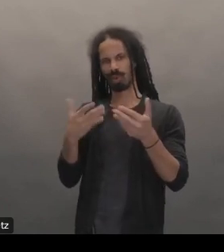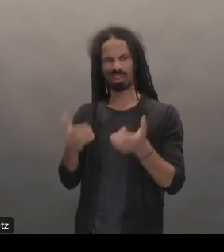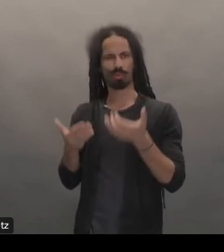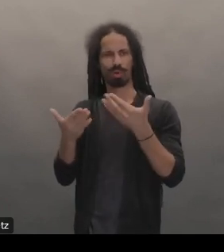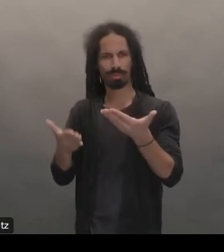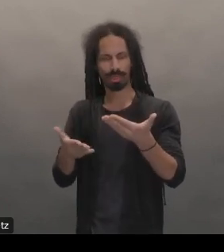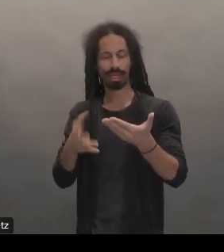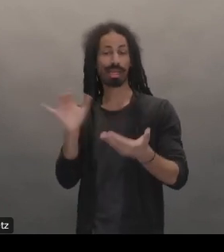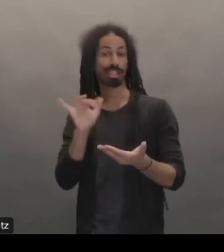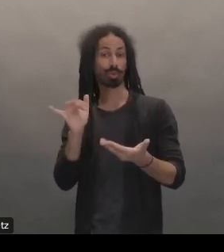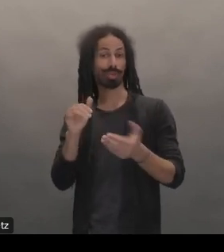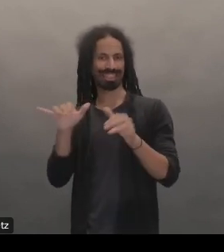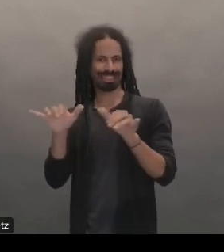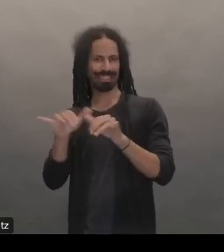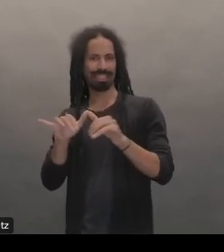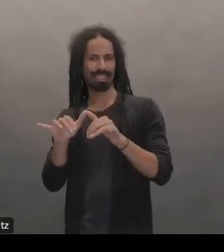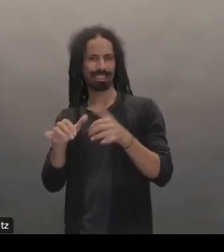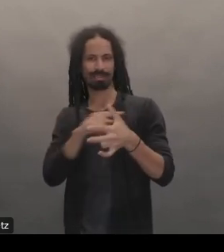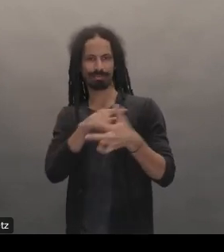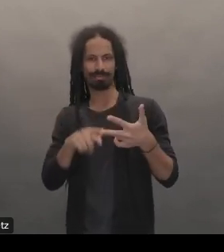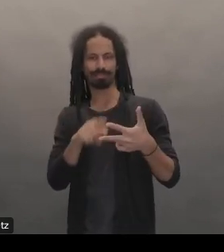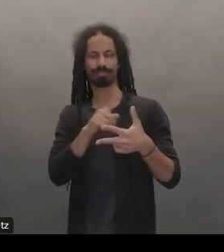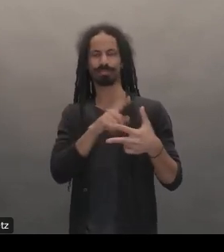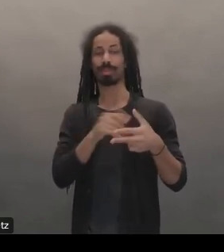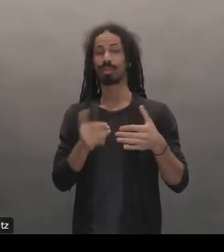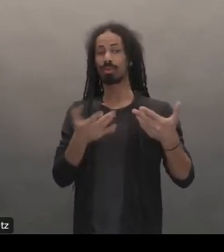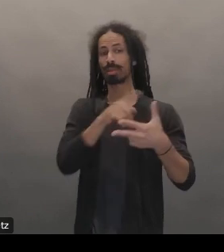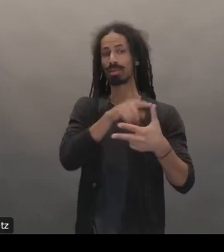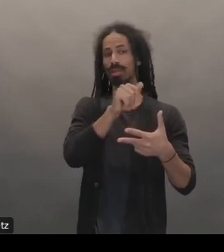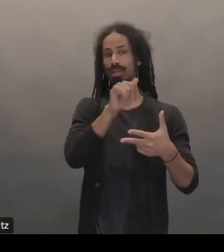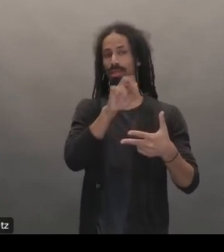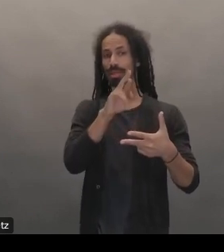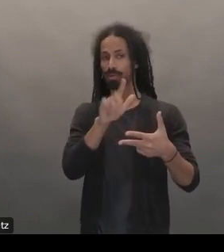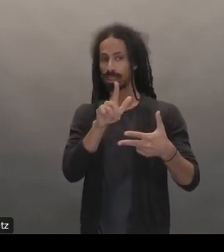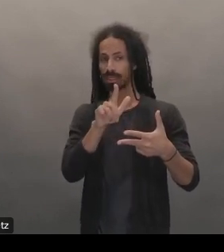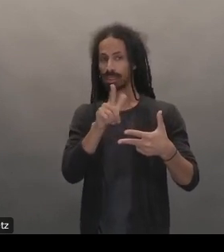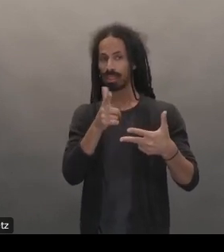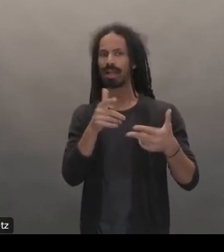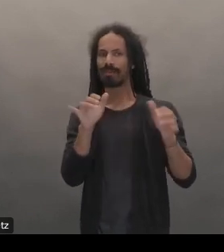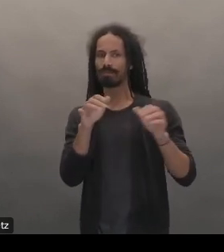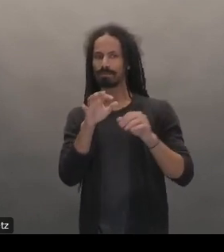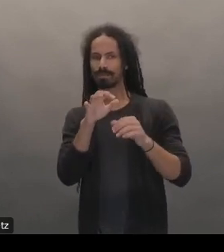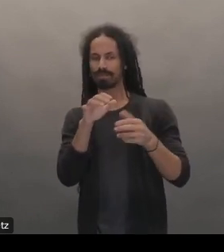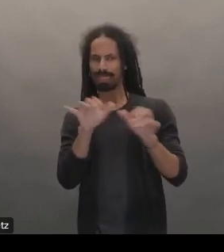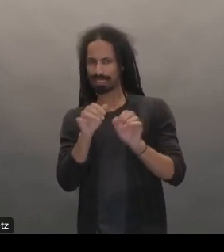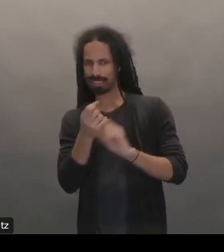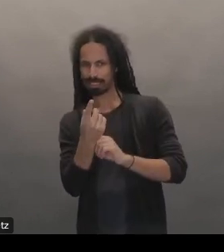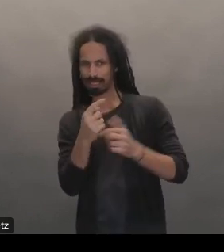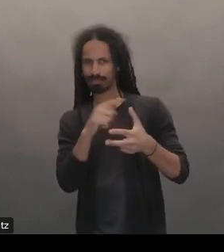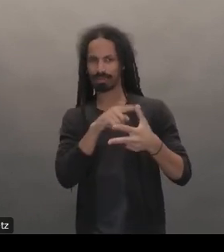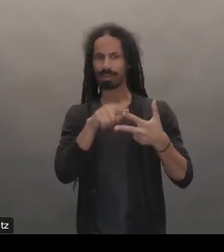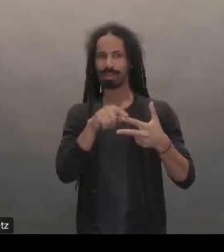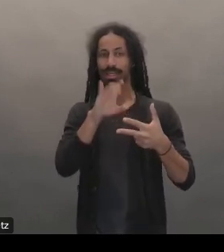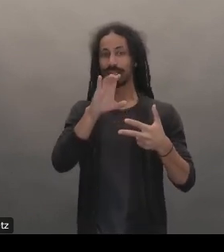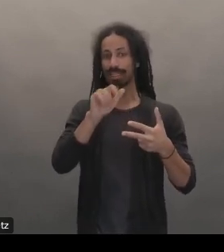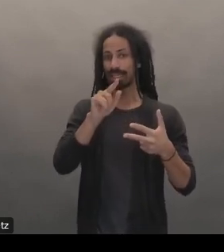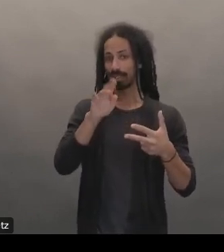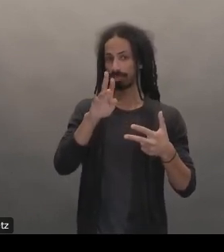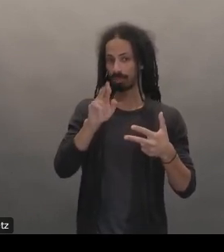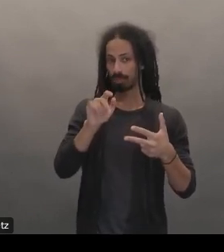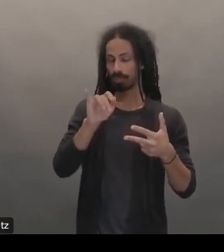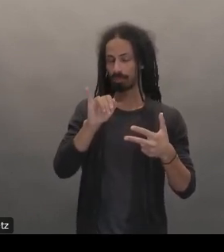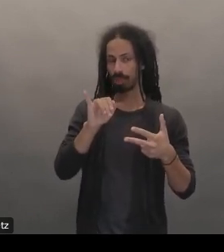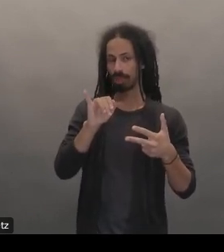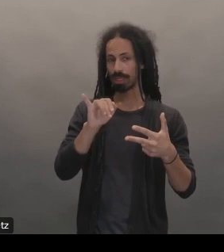sizes. So they recommend either using Arial in 11.5 font, Calibri, I think that's how you say it, Calibri in